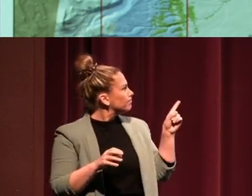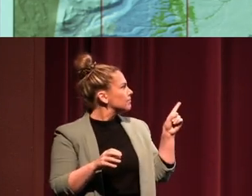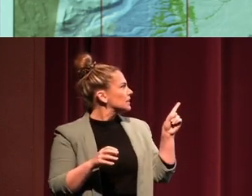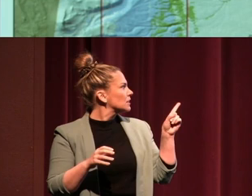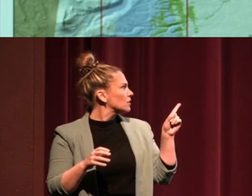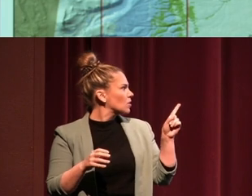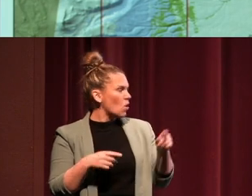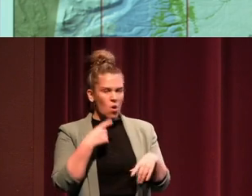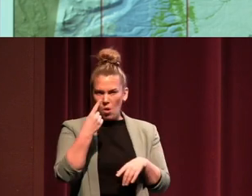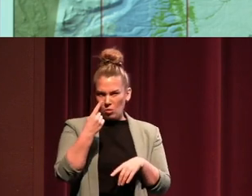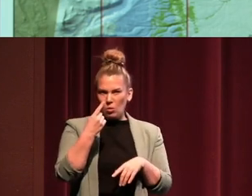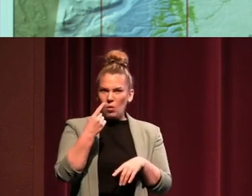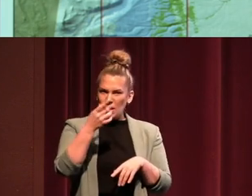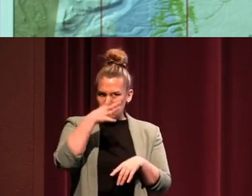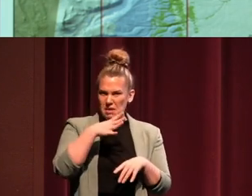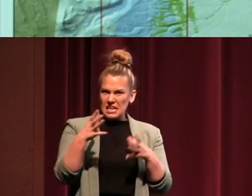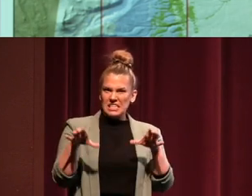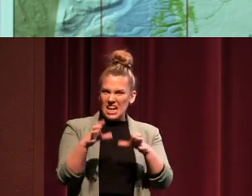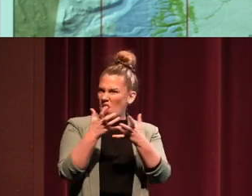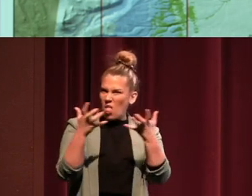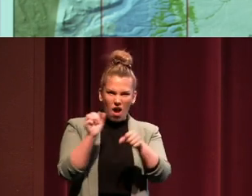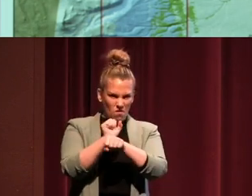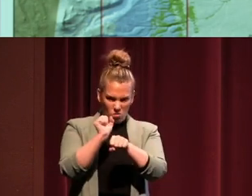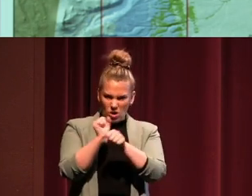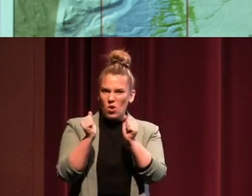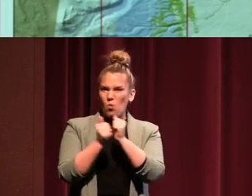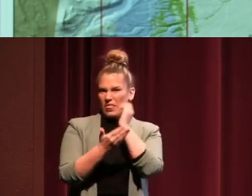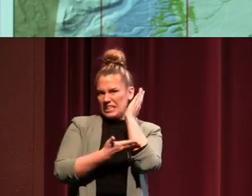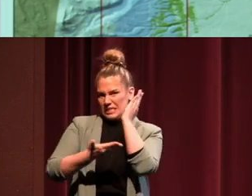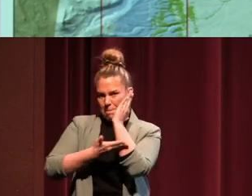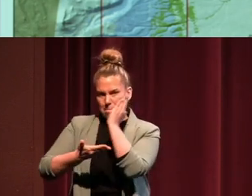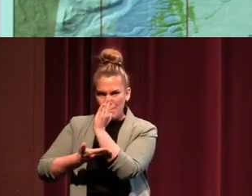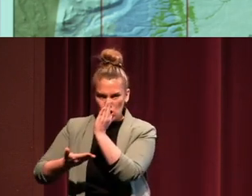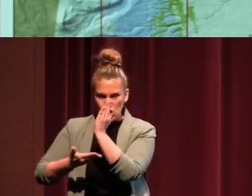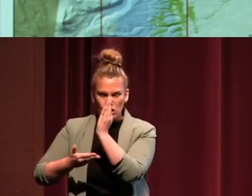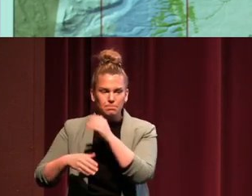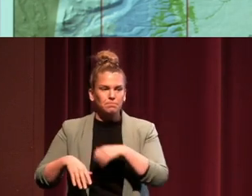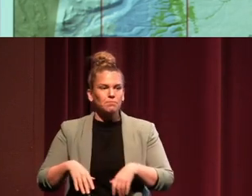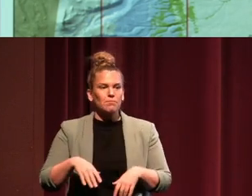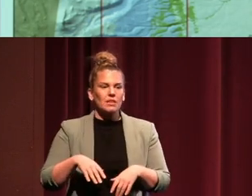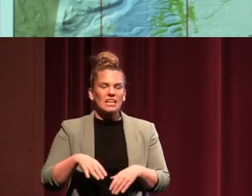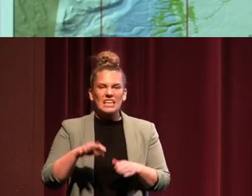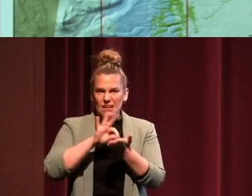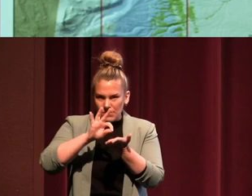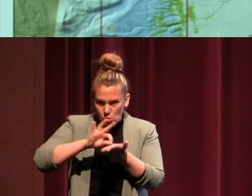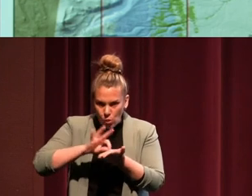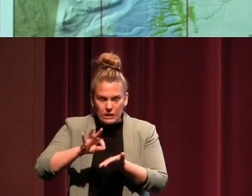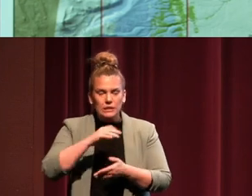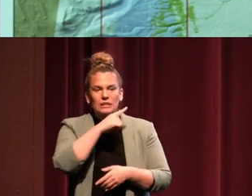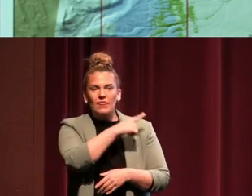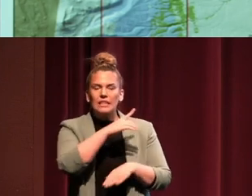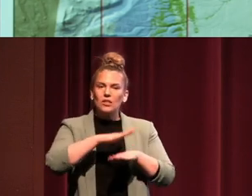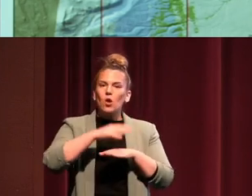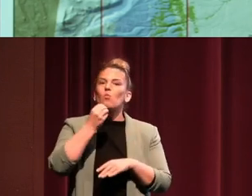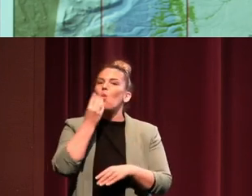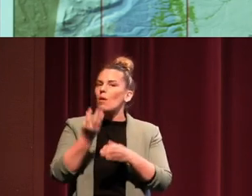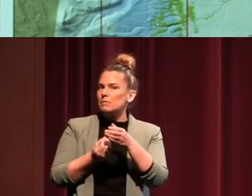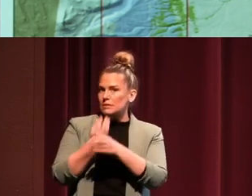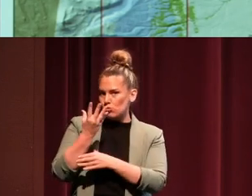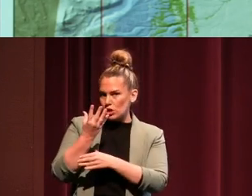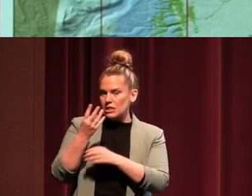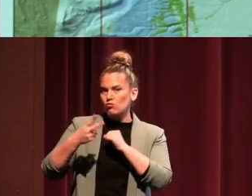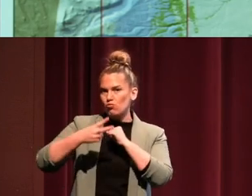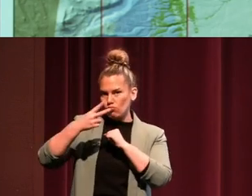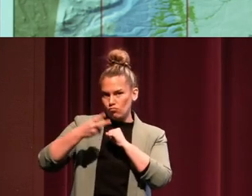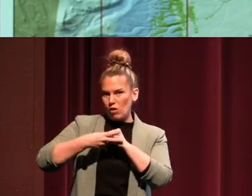with timber inventories. This one on the Warm Springs Reservation, just north of here.